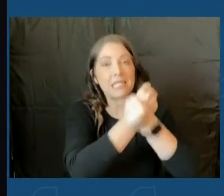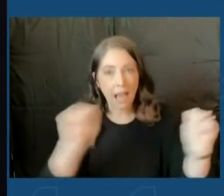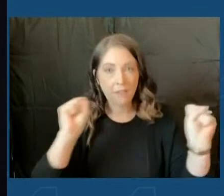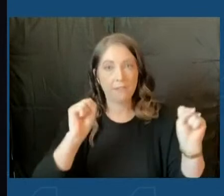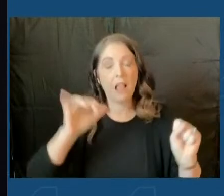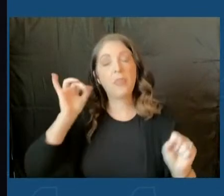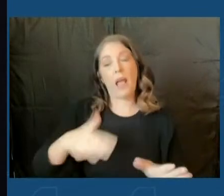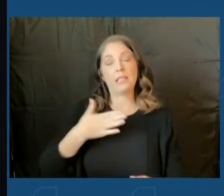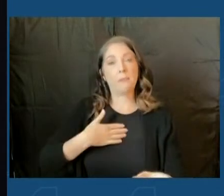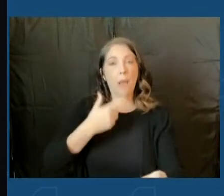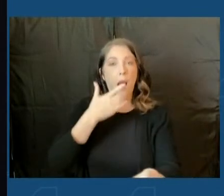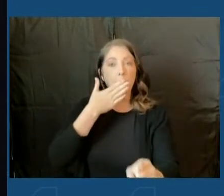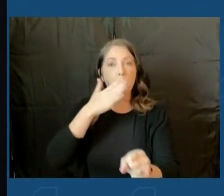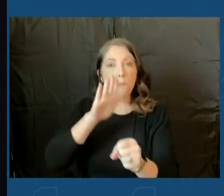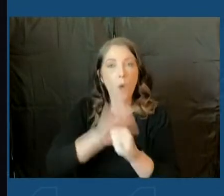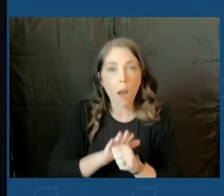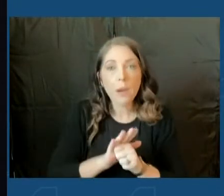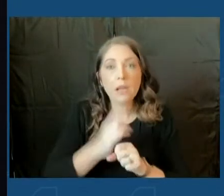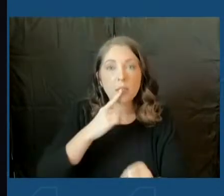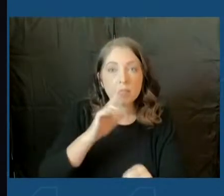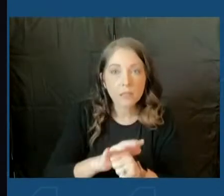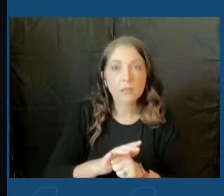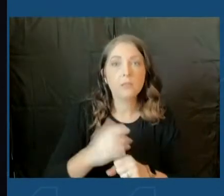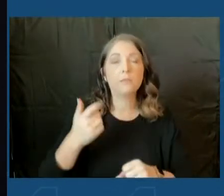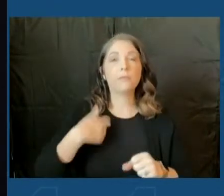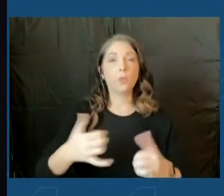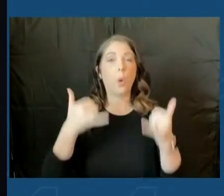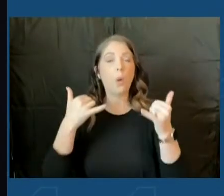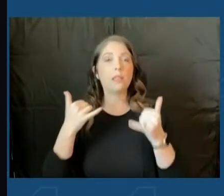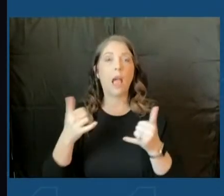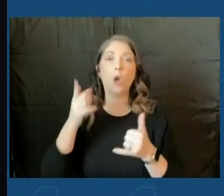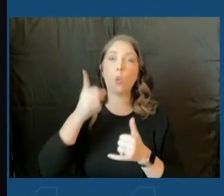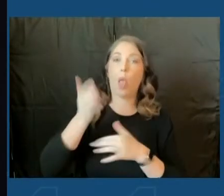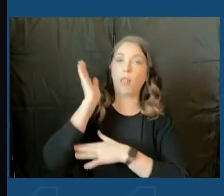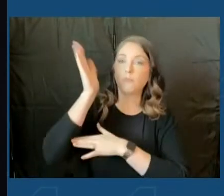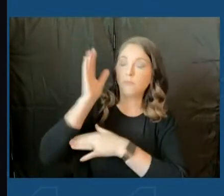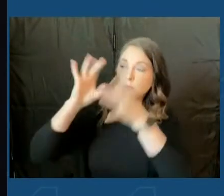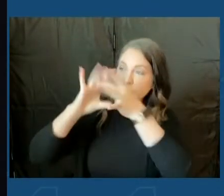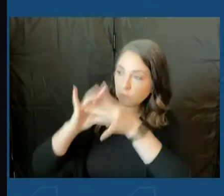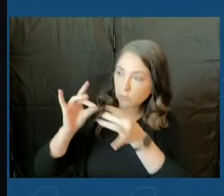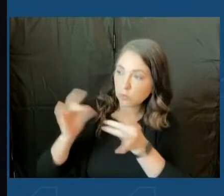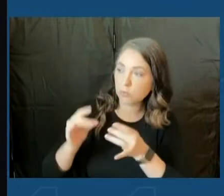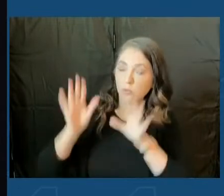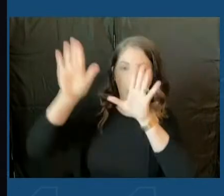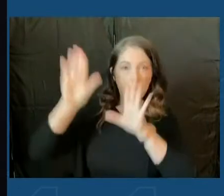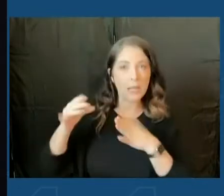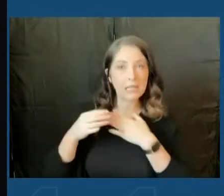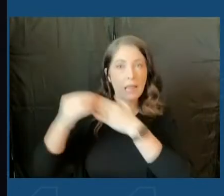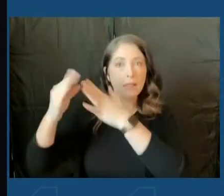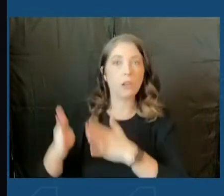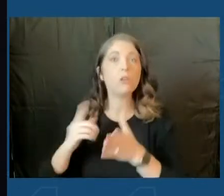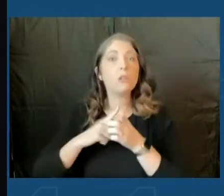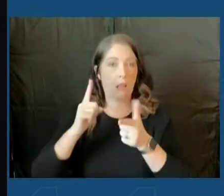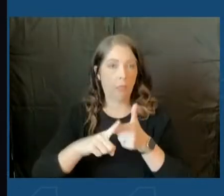go forth from here. Let's sign some bills after you hear from great leaders. Thank you, everyone. Thank you. Thank you, my friend.